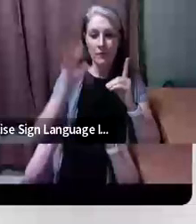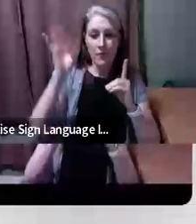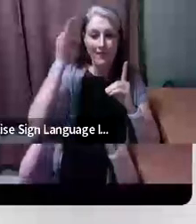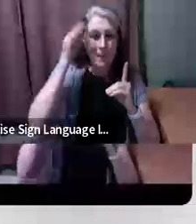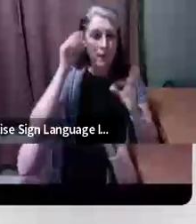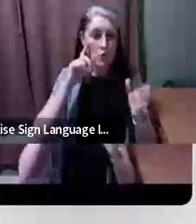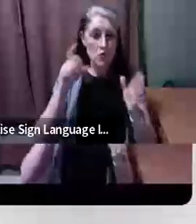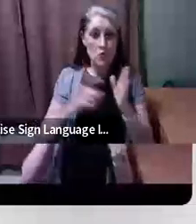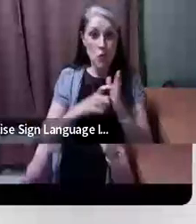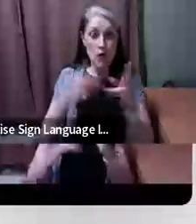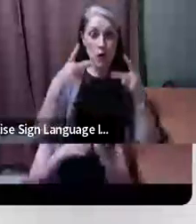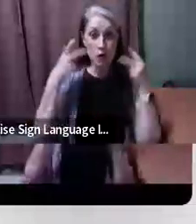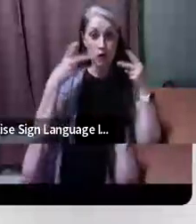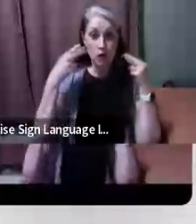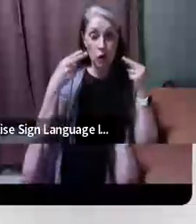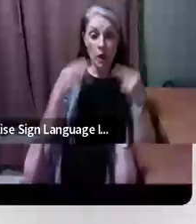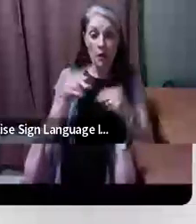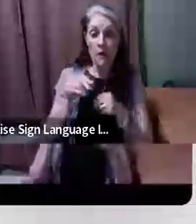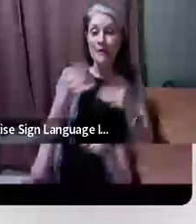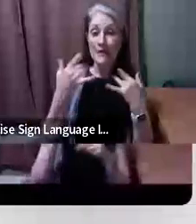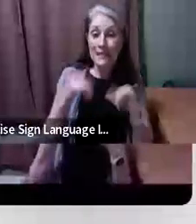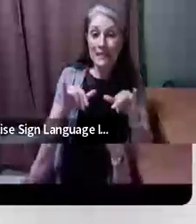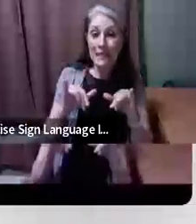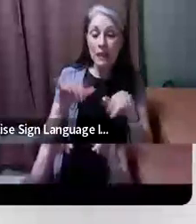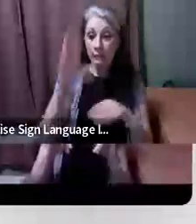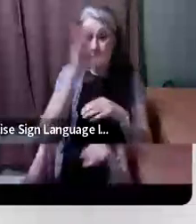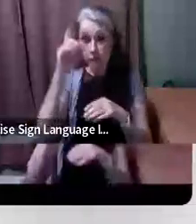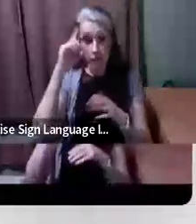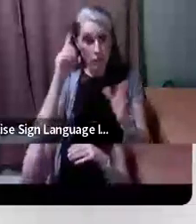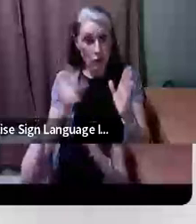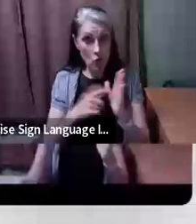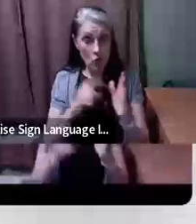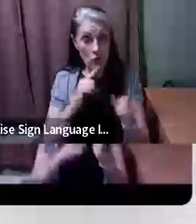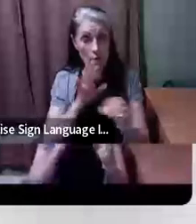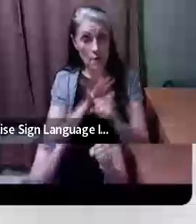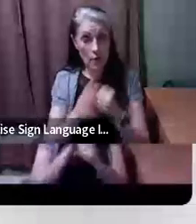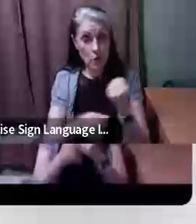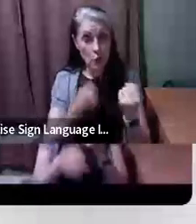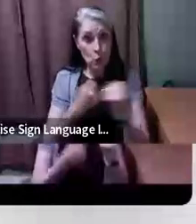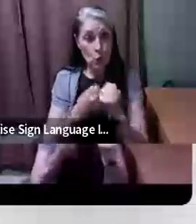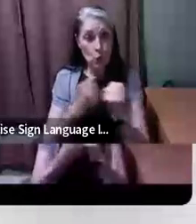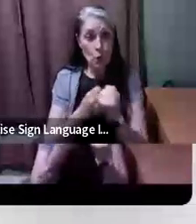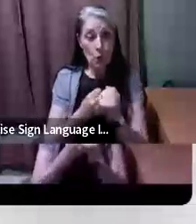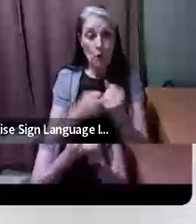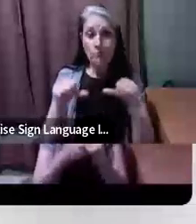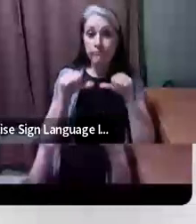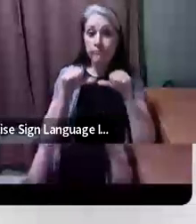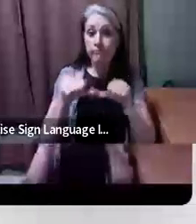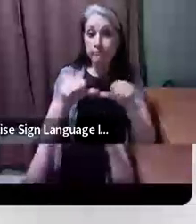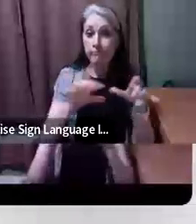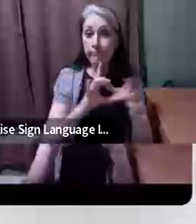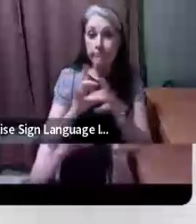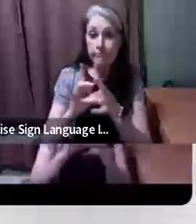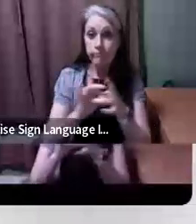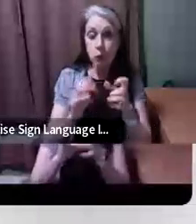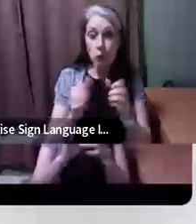tribes and with tribes who are still seeking recognition. We are committed to supporting our ongoing relationships with tribes and